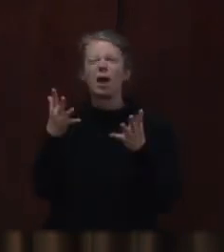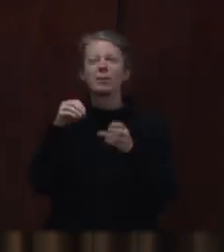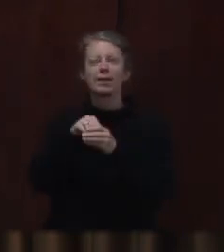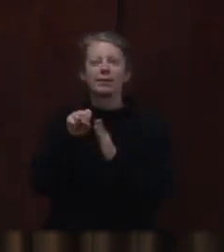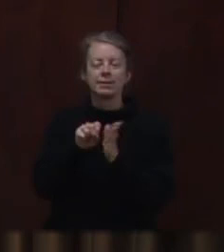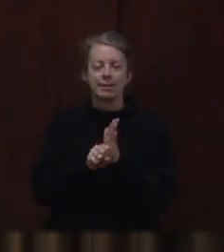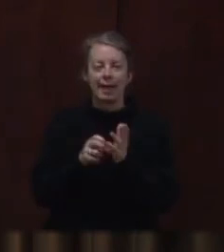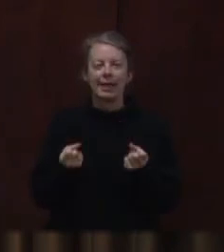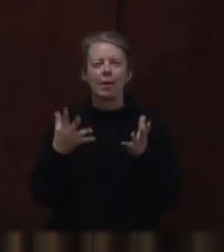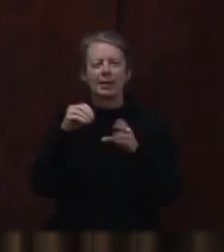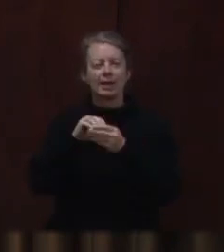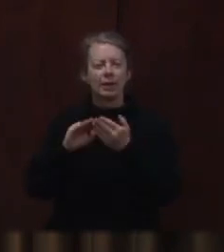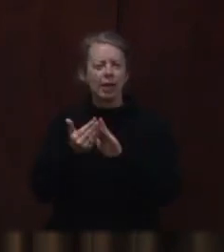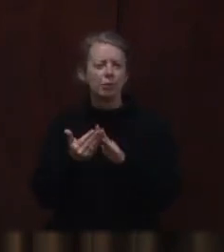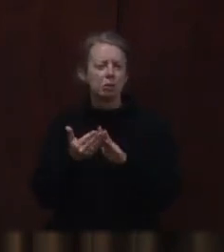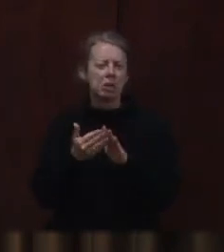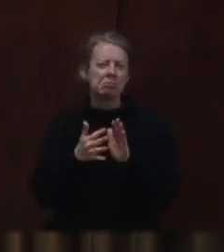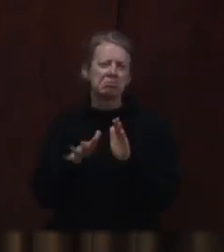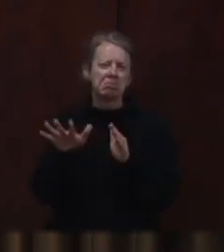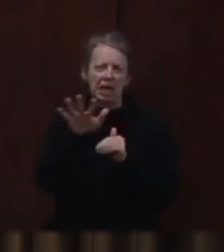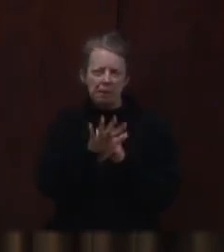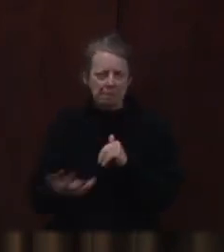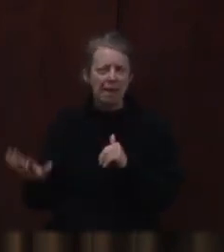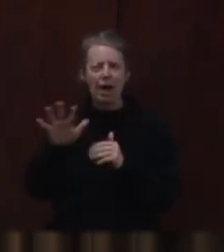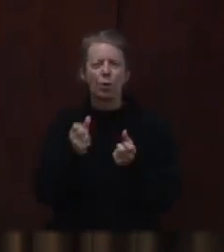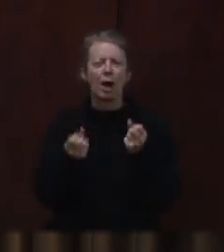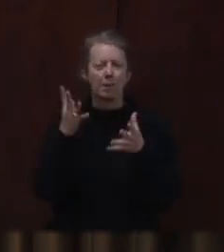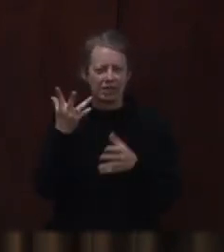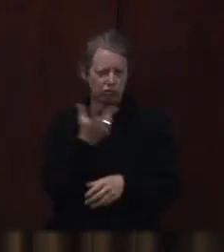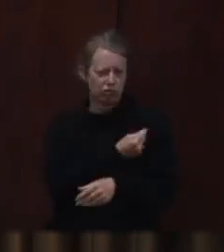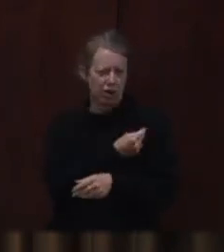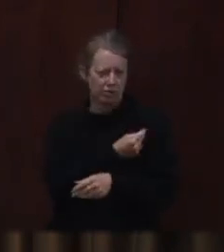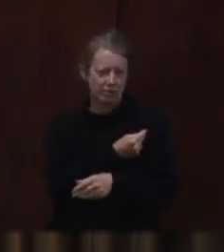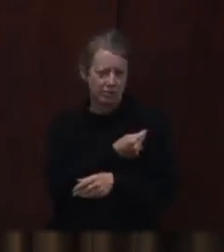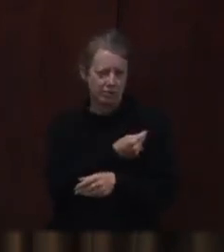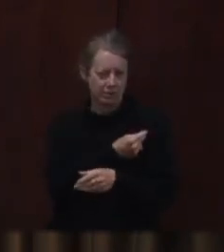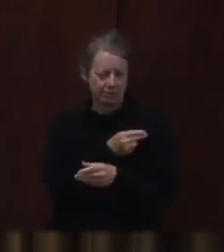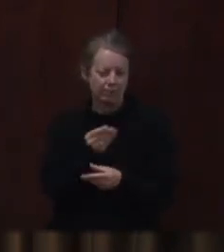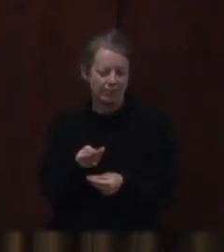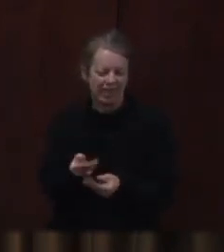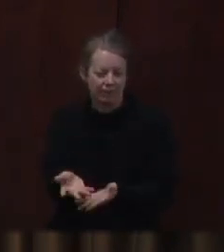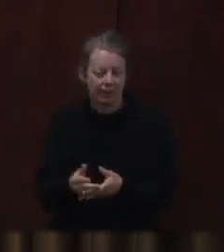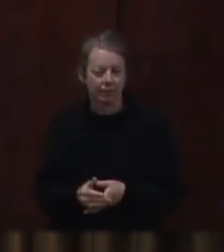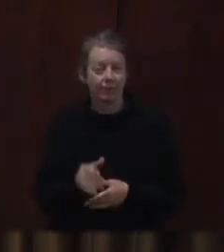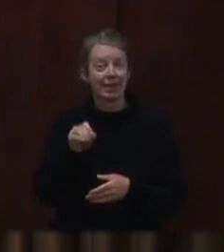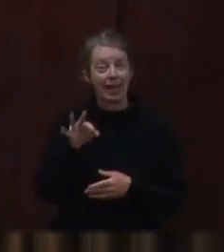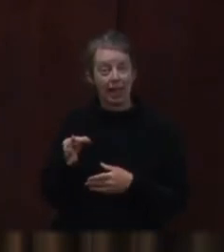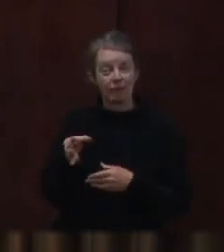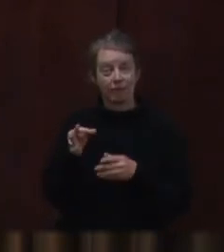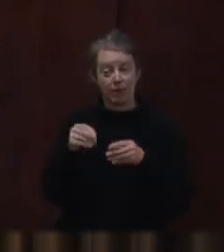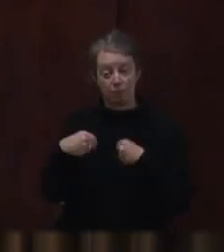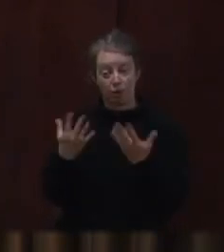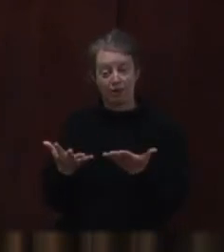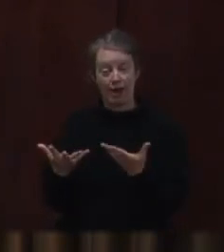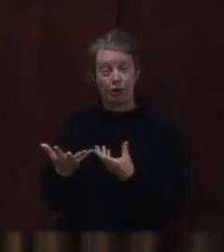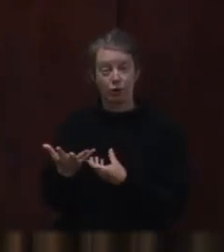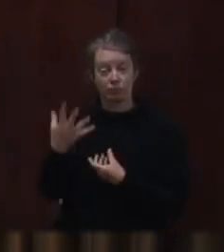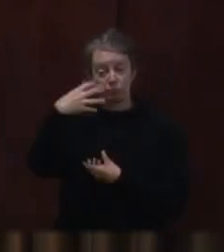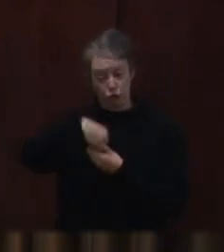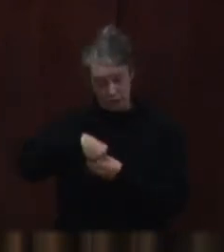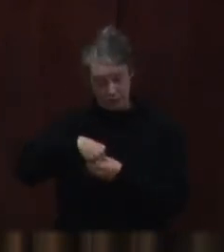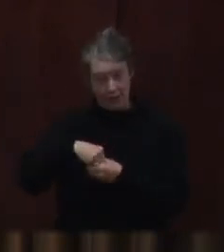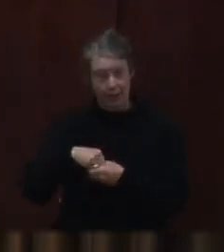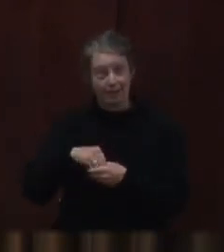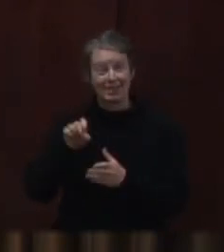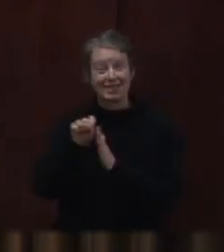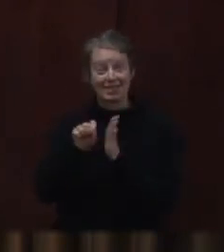our community, and roughly how many doses they were getting. If providers are participating in the state program, which we are, and our